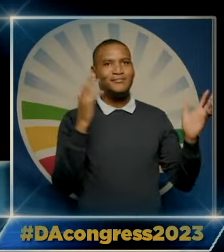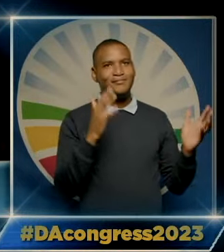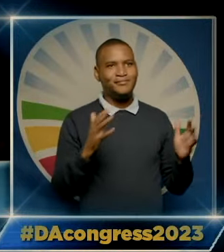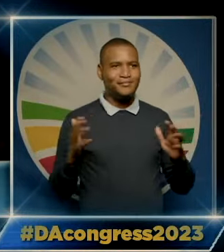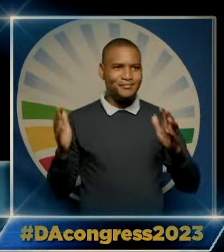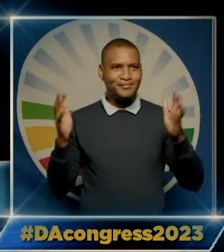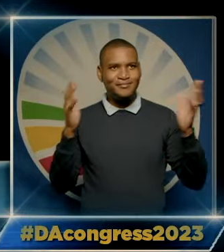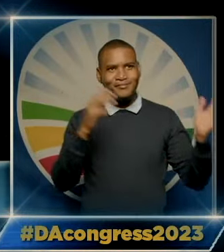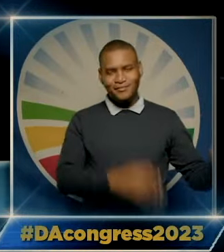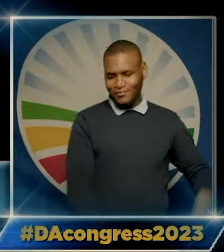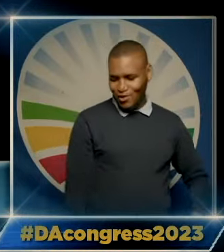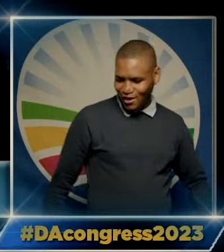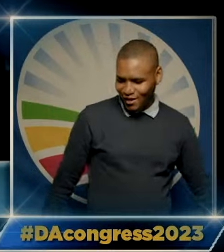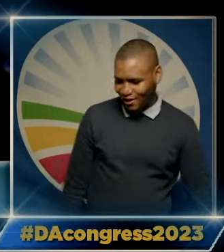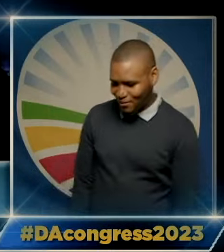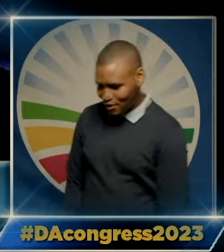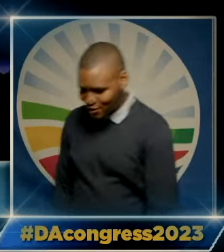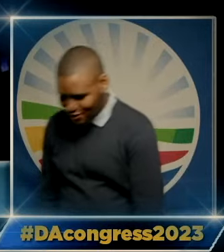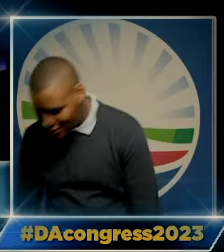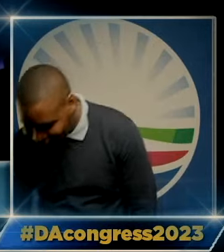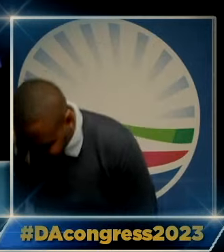Thank you. God bless.